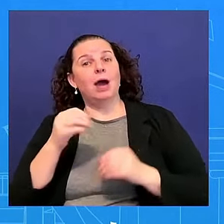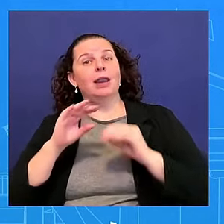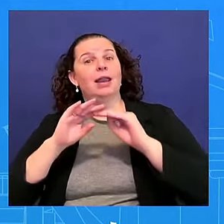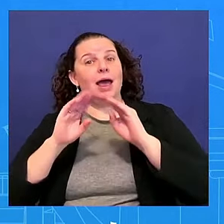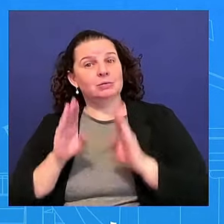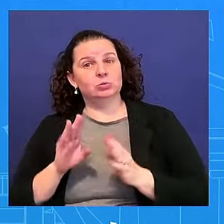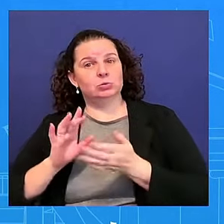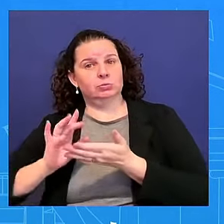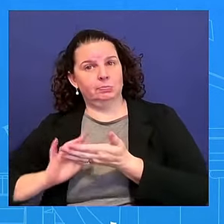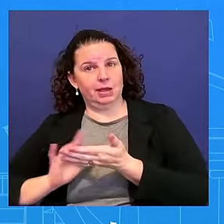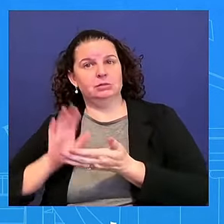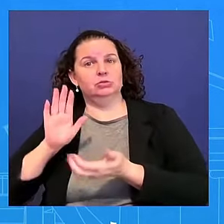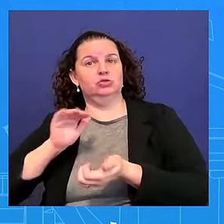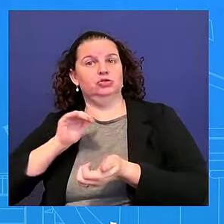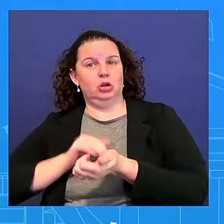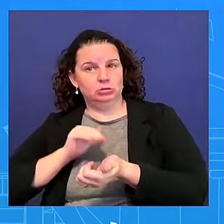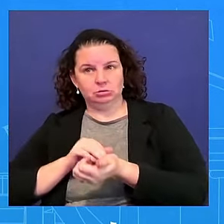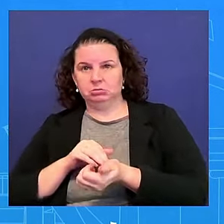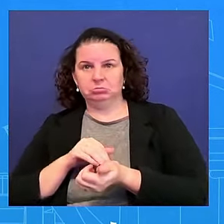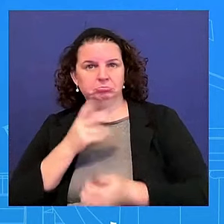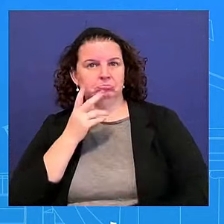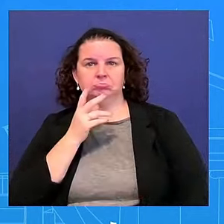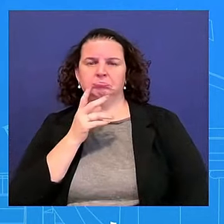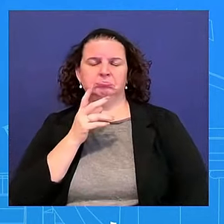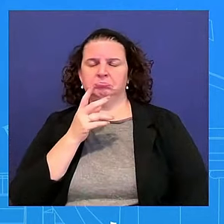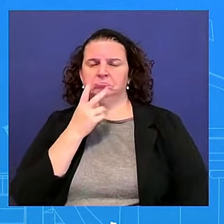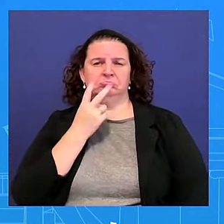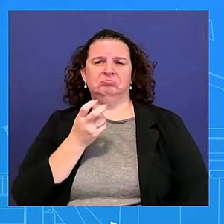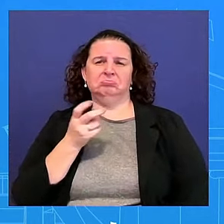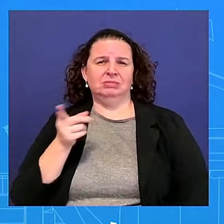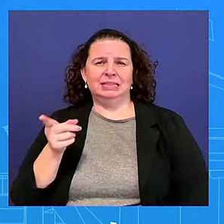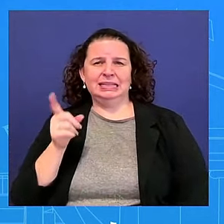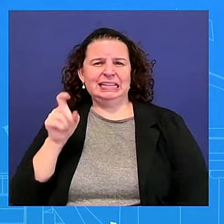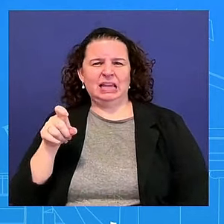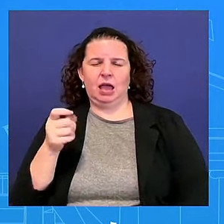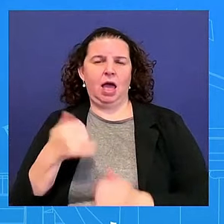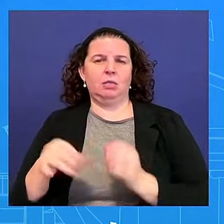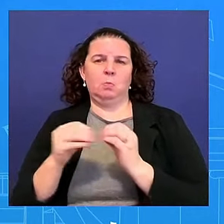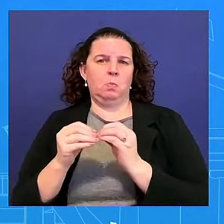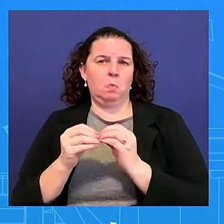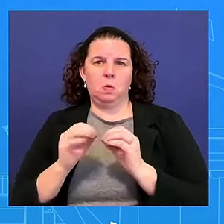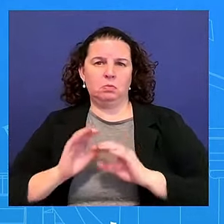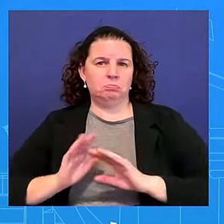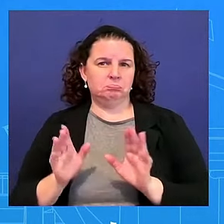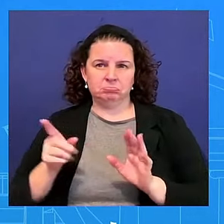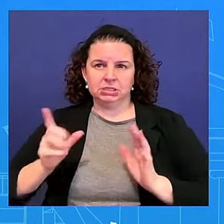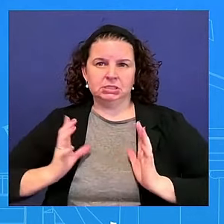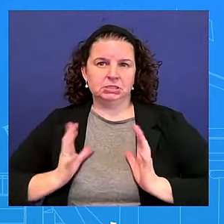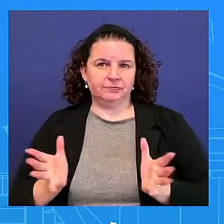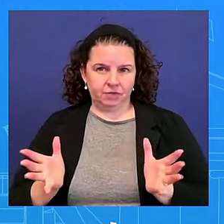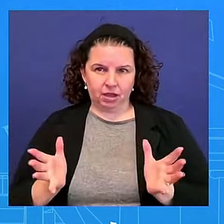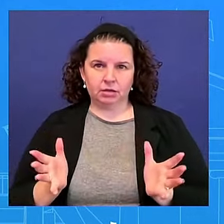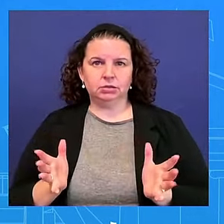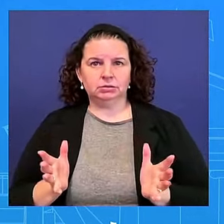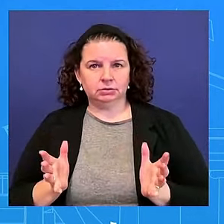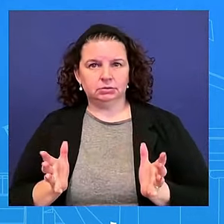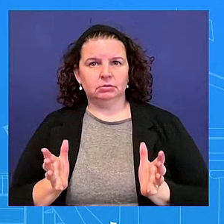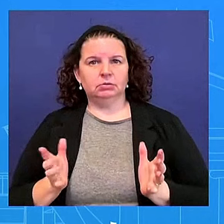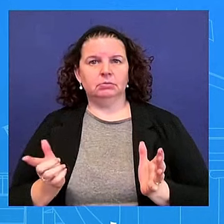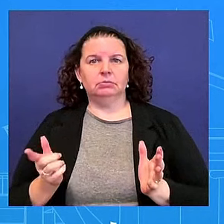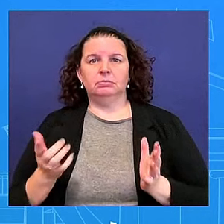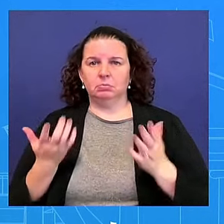that he needs anything more than what we have been able to provide, a full,